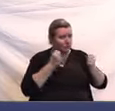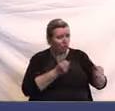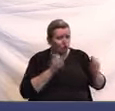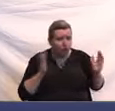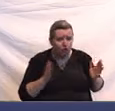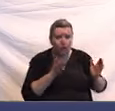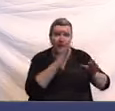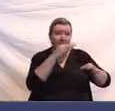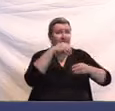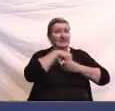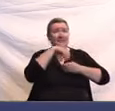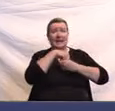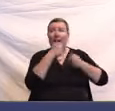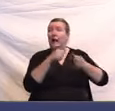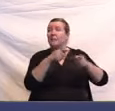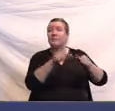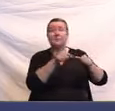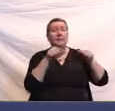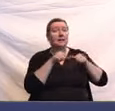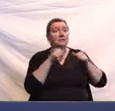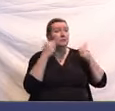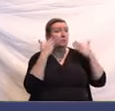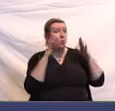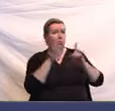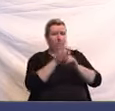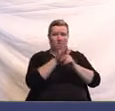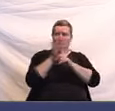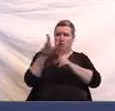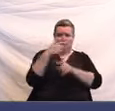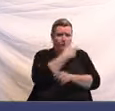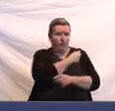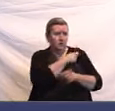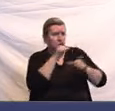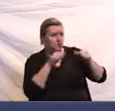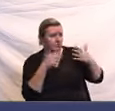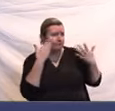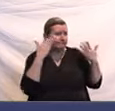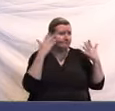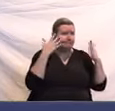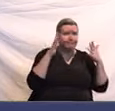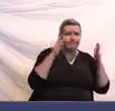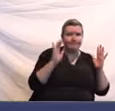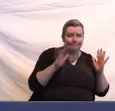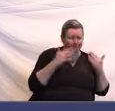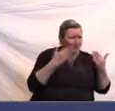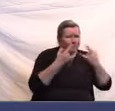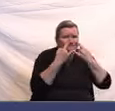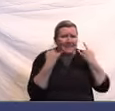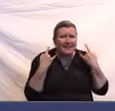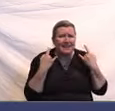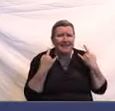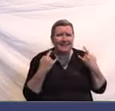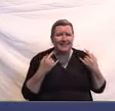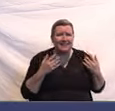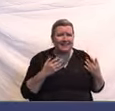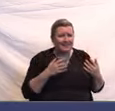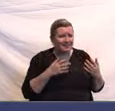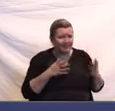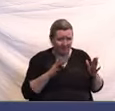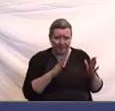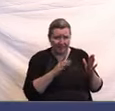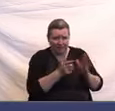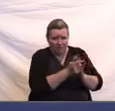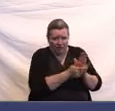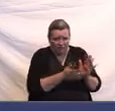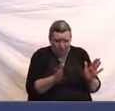you're with other people whose vax status is not knowable, that you wear it, but that's an encouragement. Anything you want to add to that?